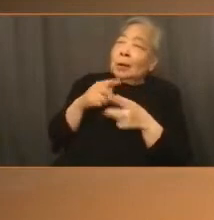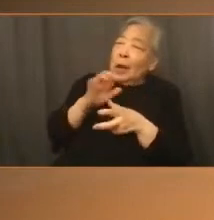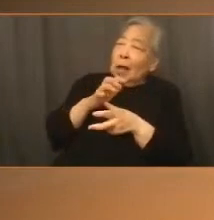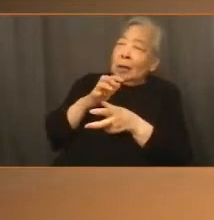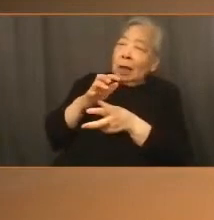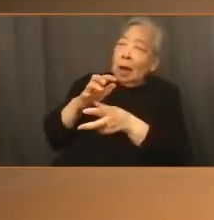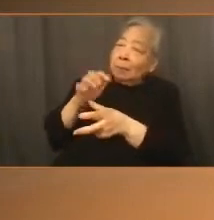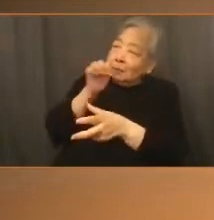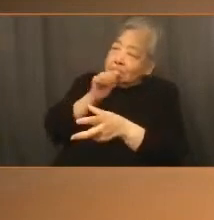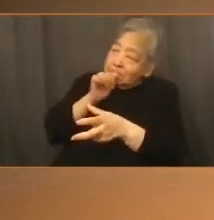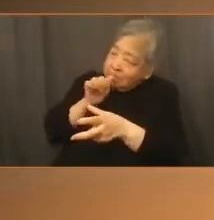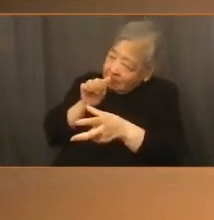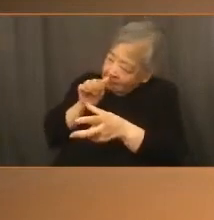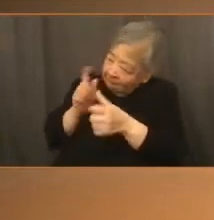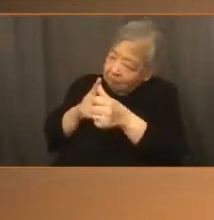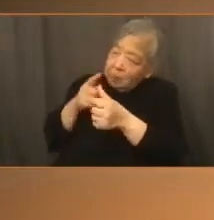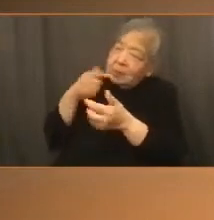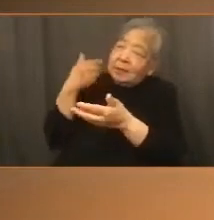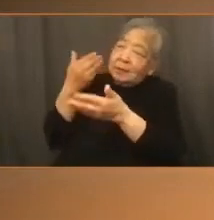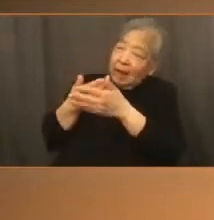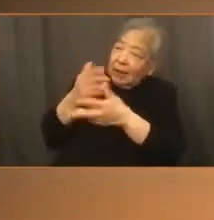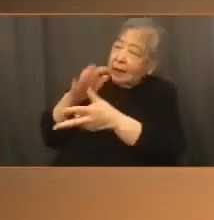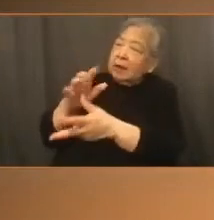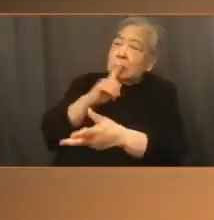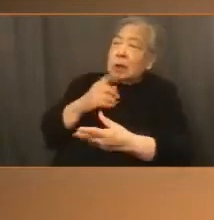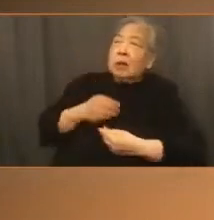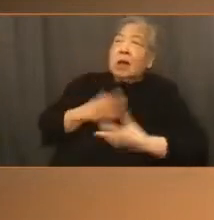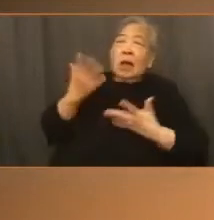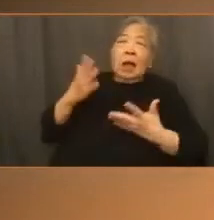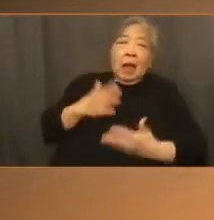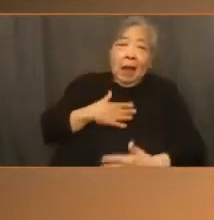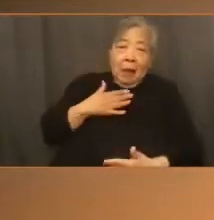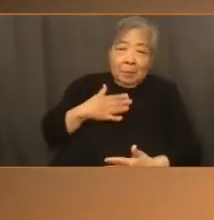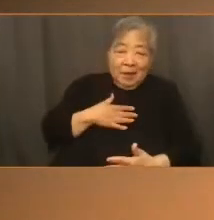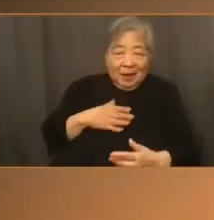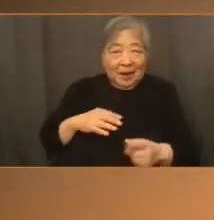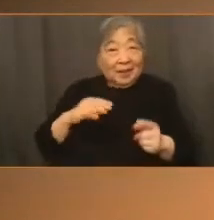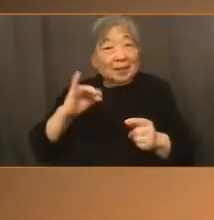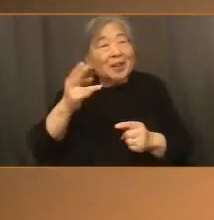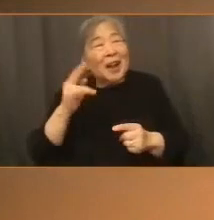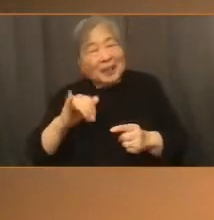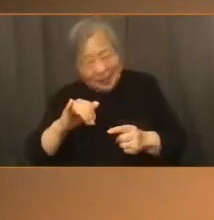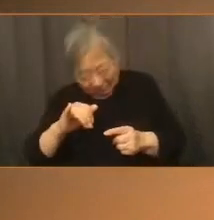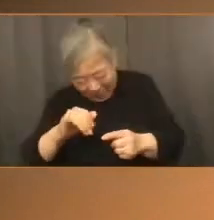night. There was a lot of excitement for that.